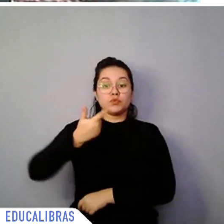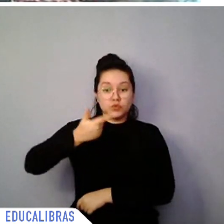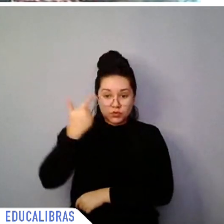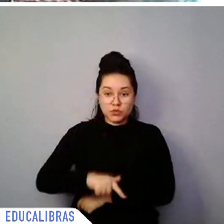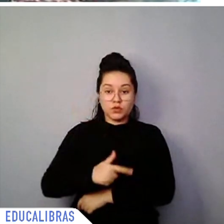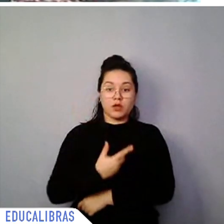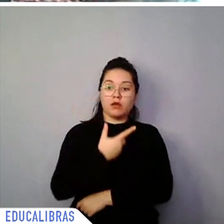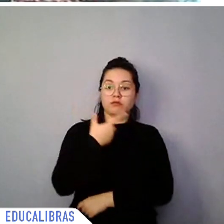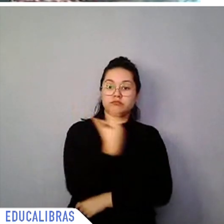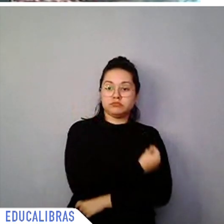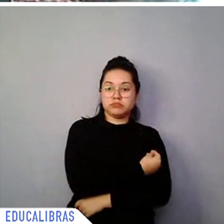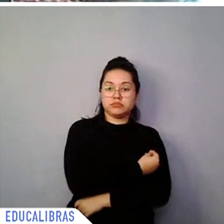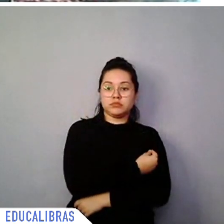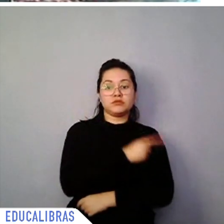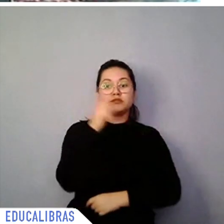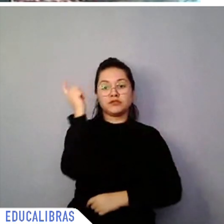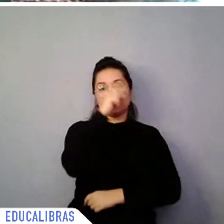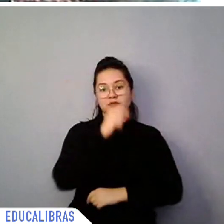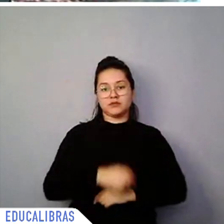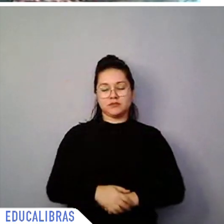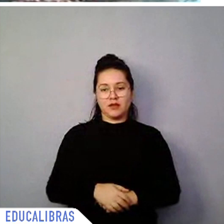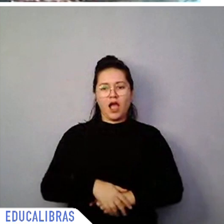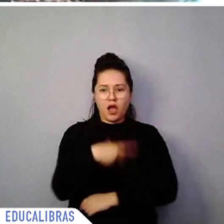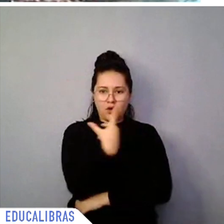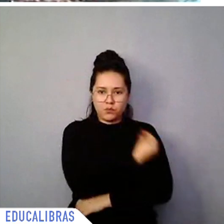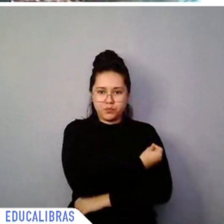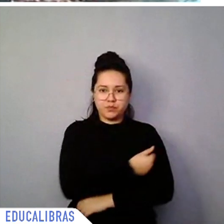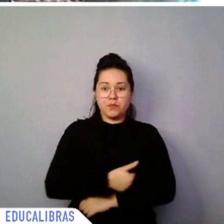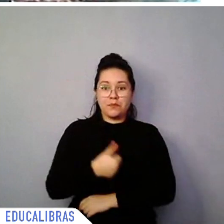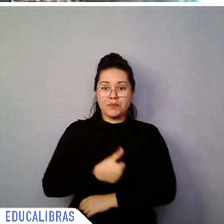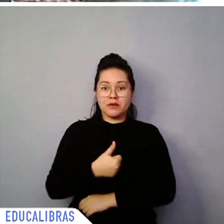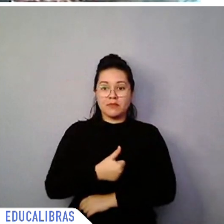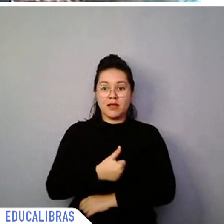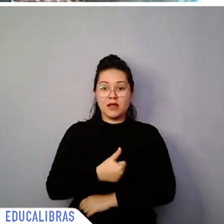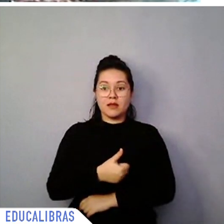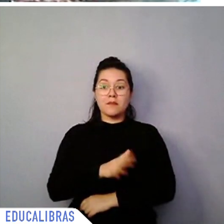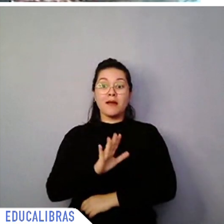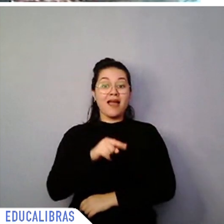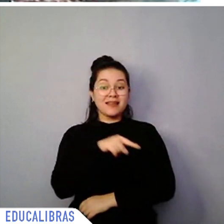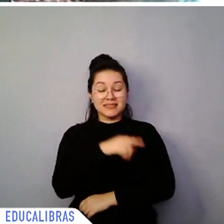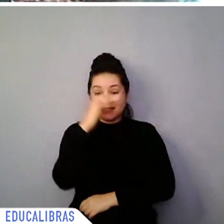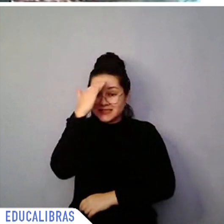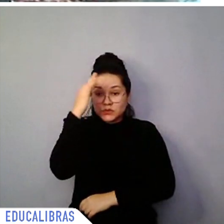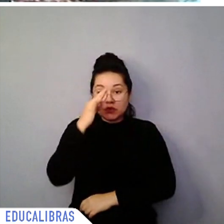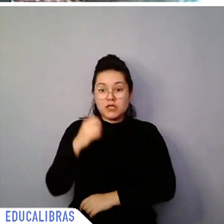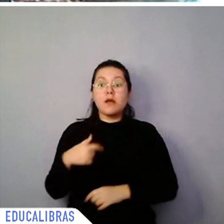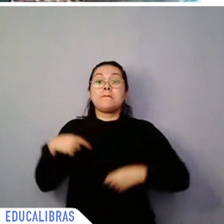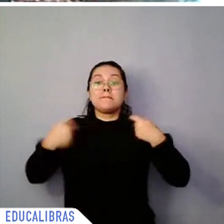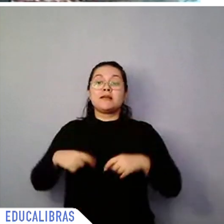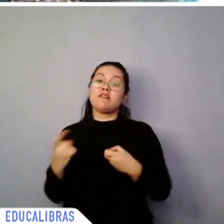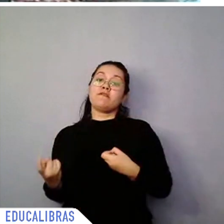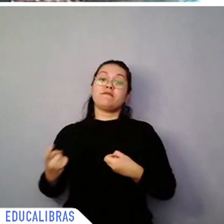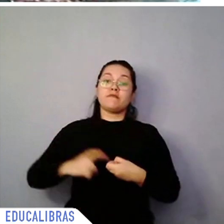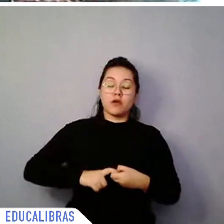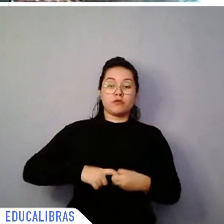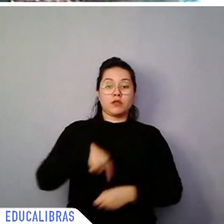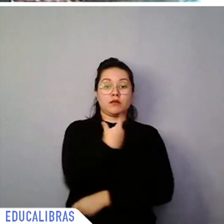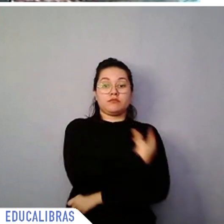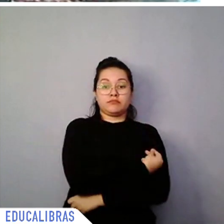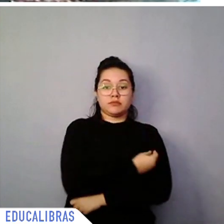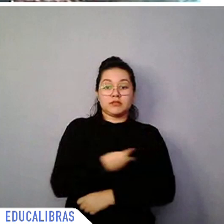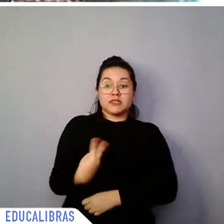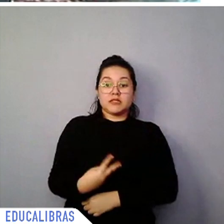Brazil having immunizations with 2 shots. Some populations, some people just do